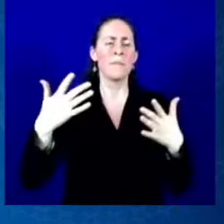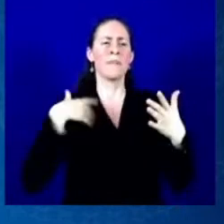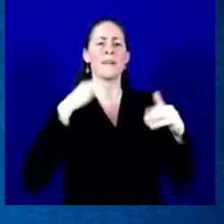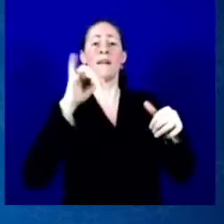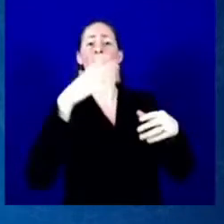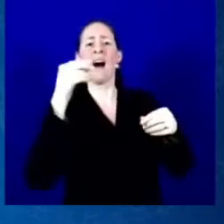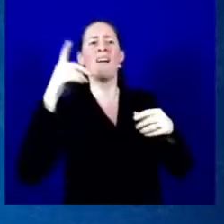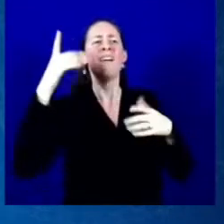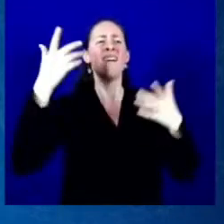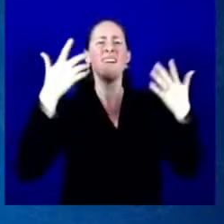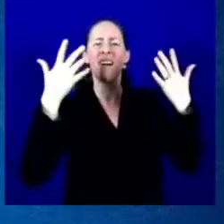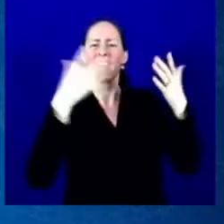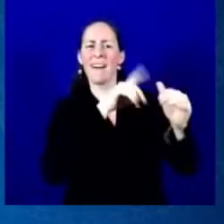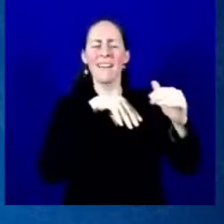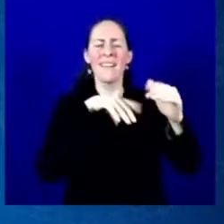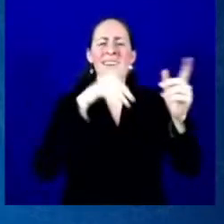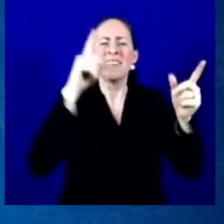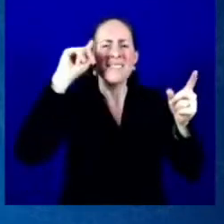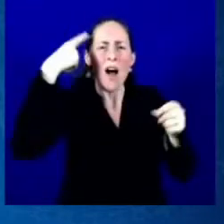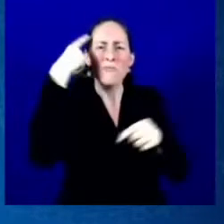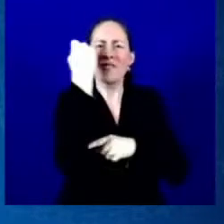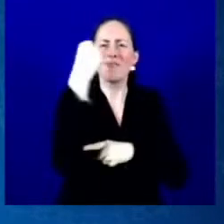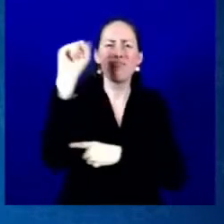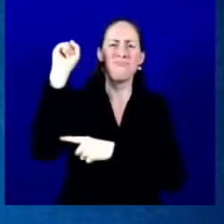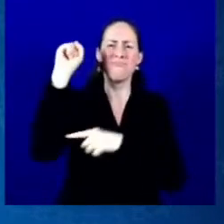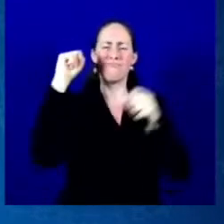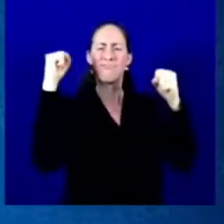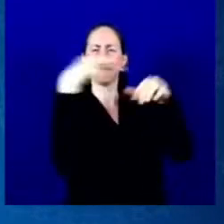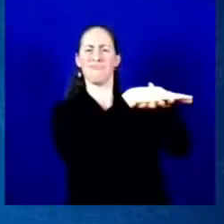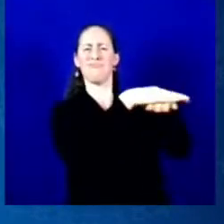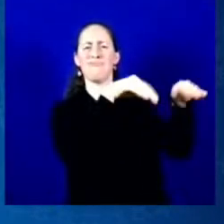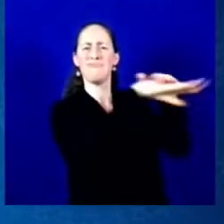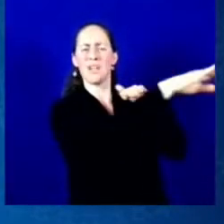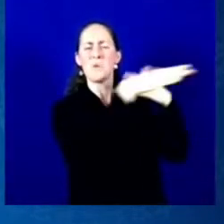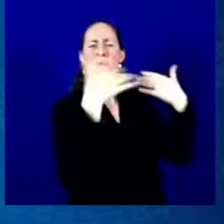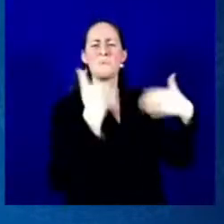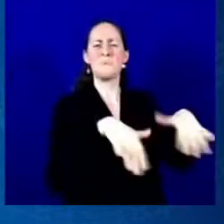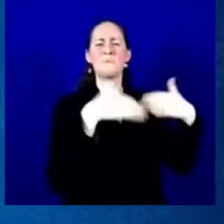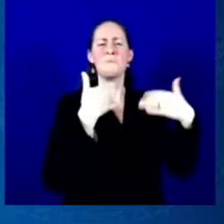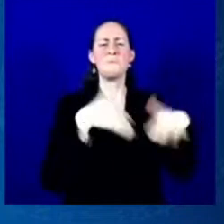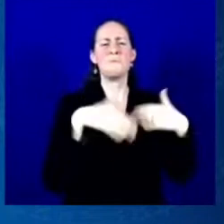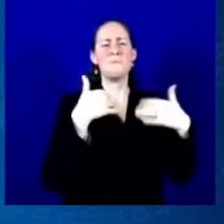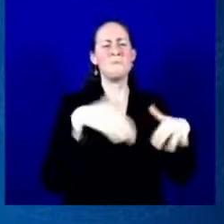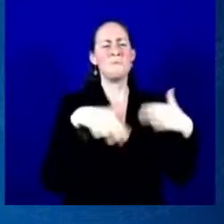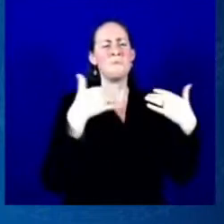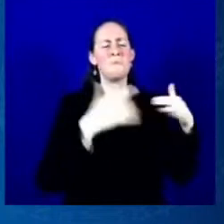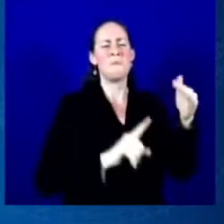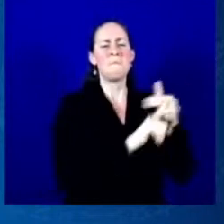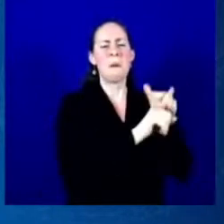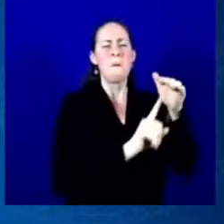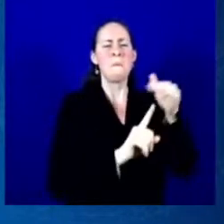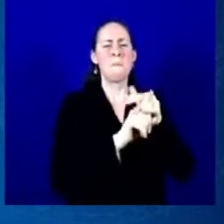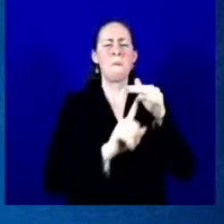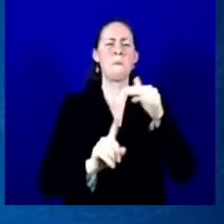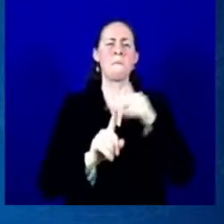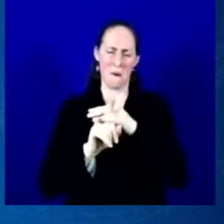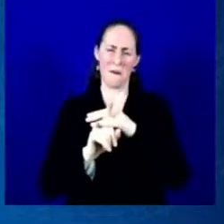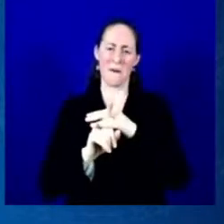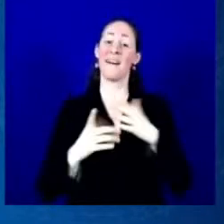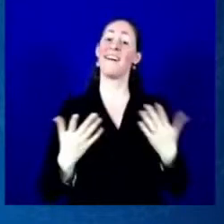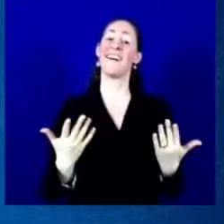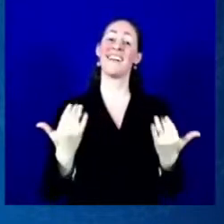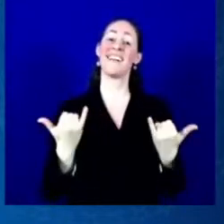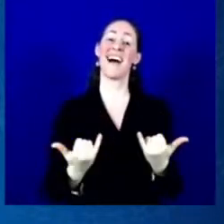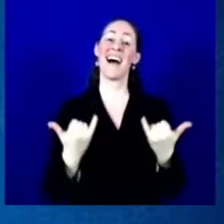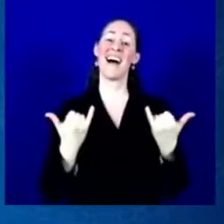Now, after just 100 days, I can report to the nation, America is on